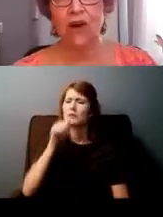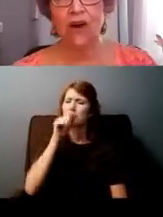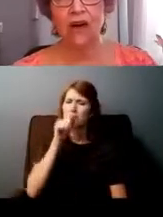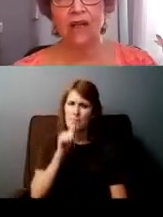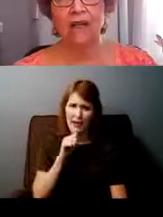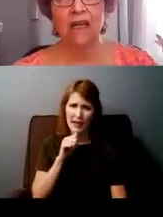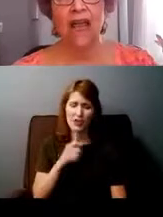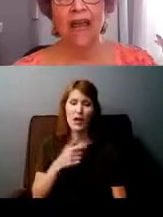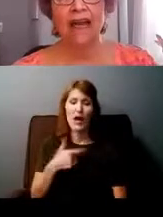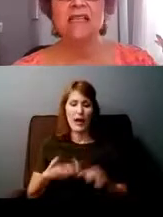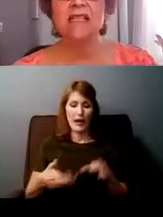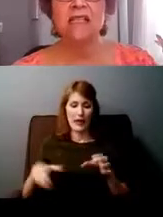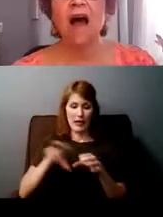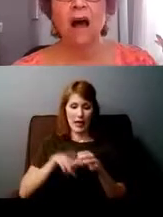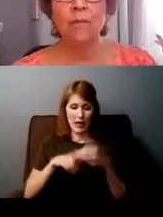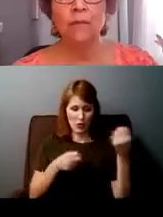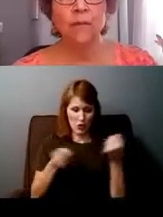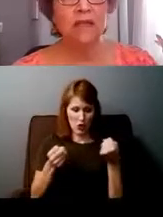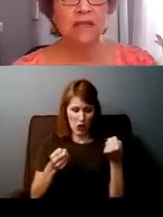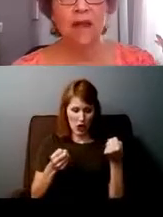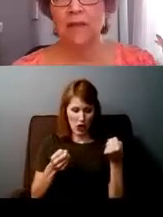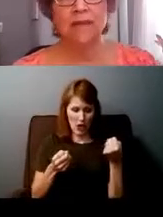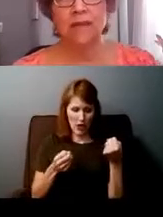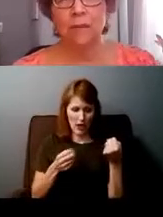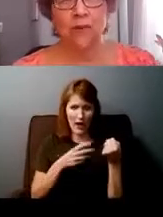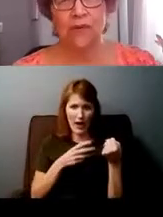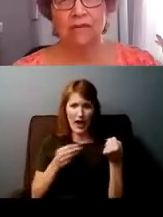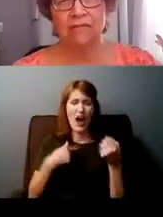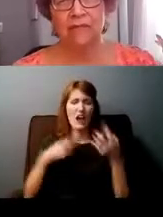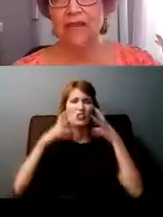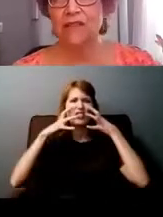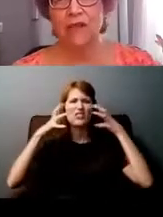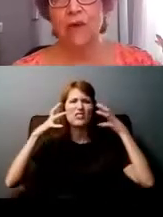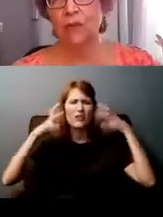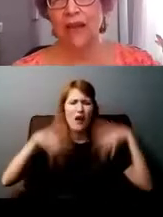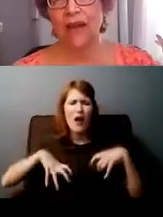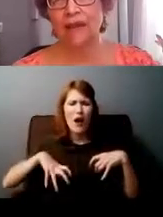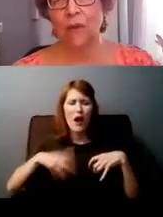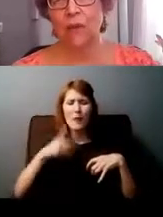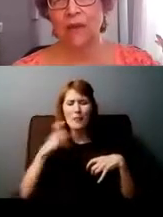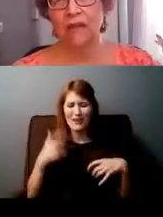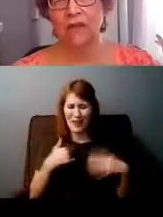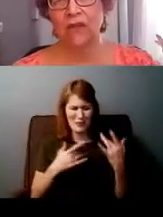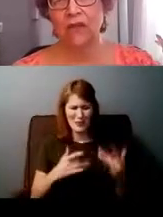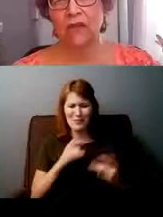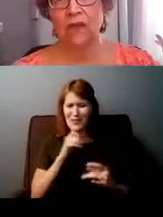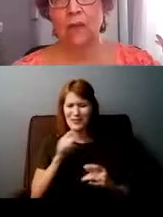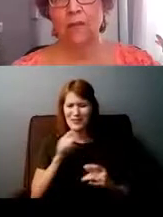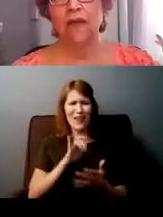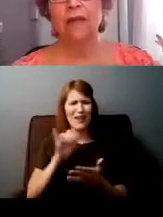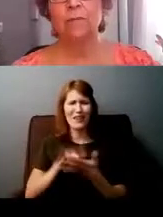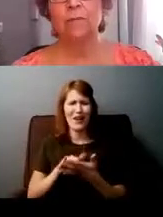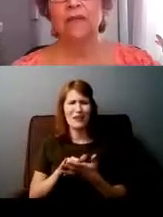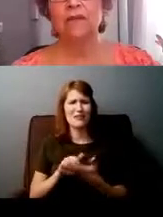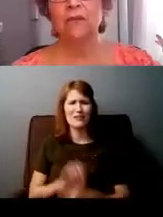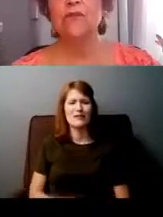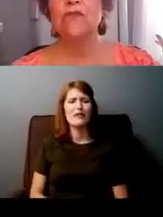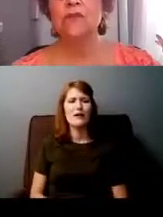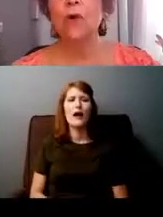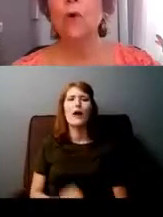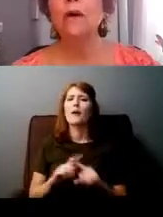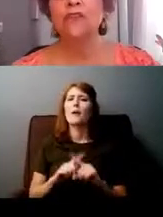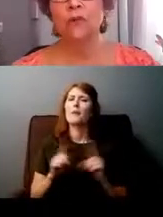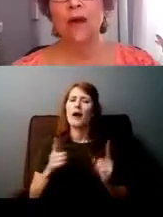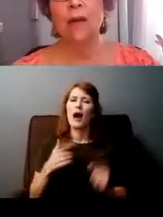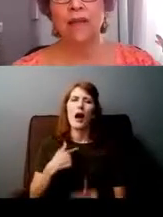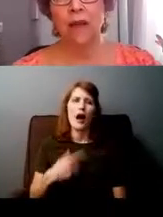the car and I sobbed because I'm not that person. I don't react that way. But I had been through